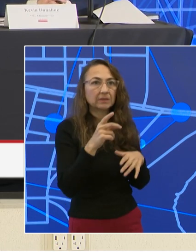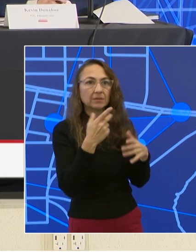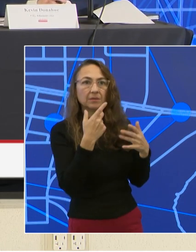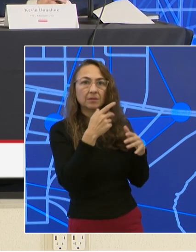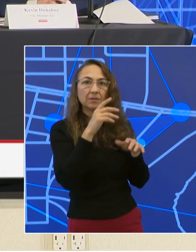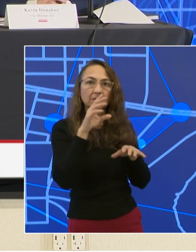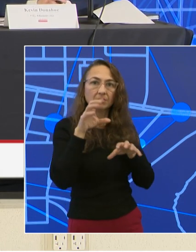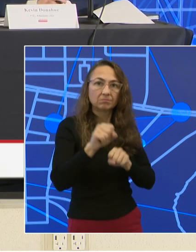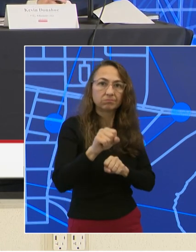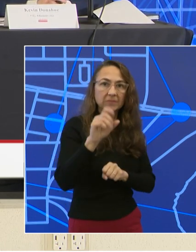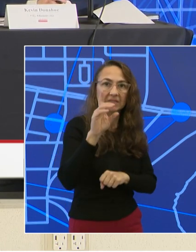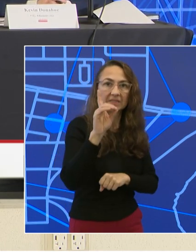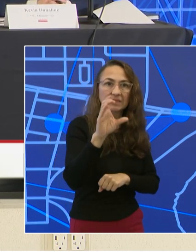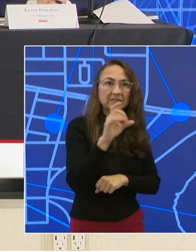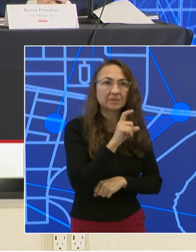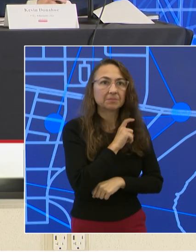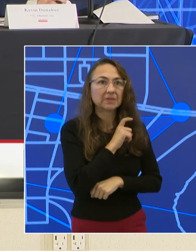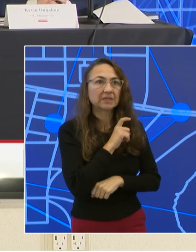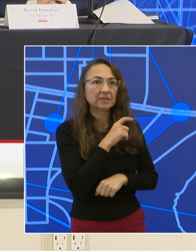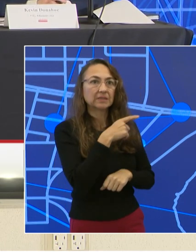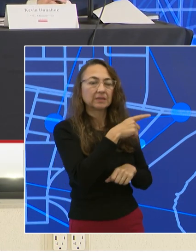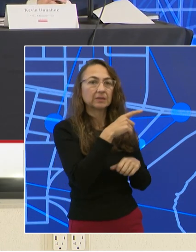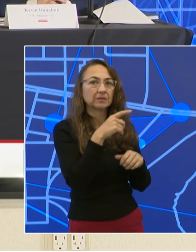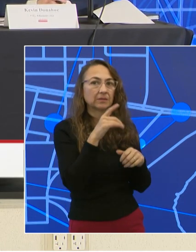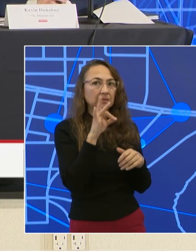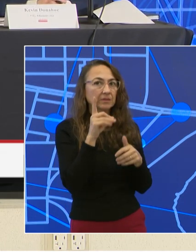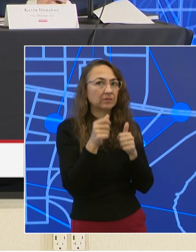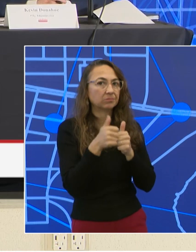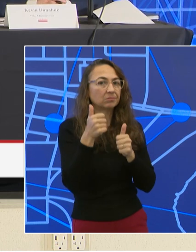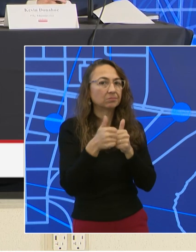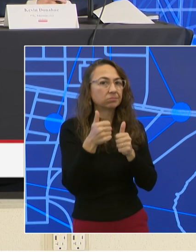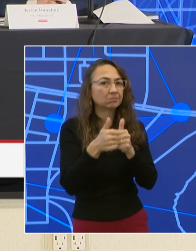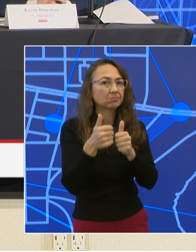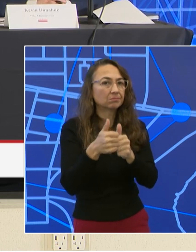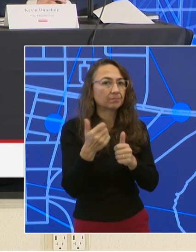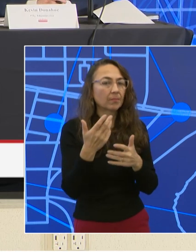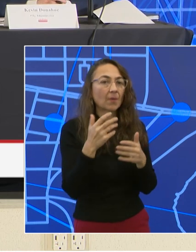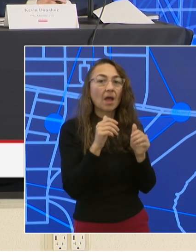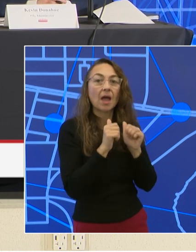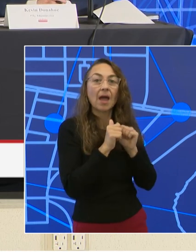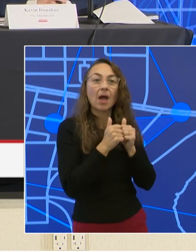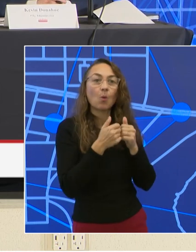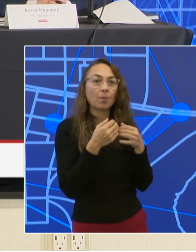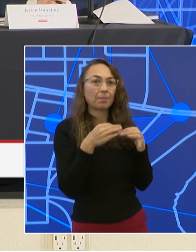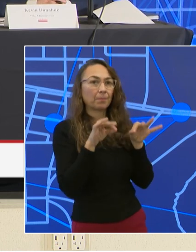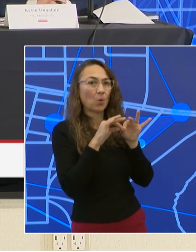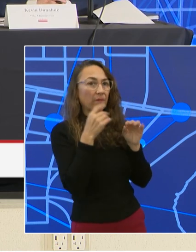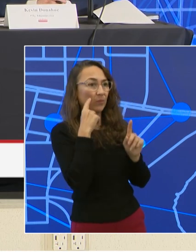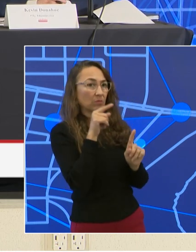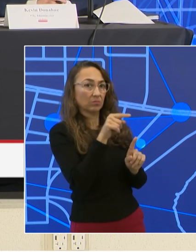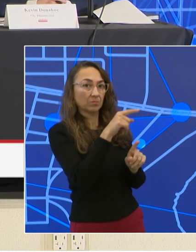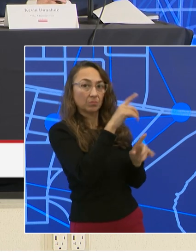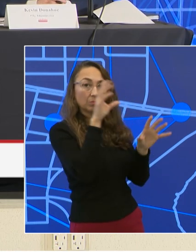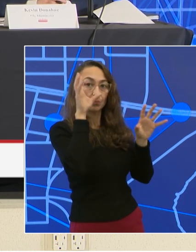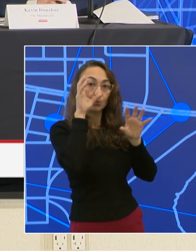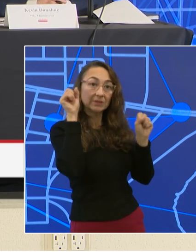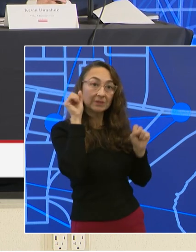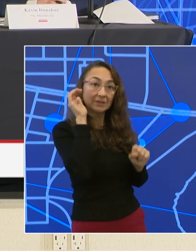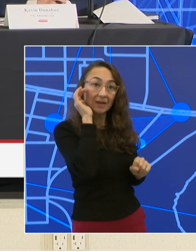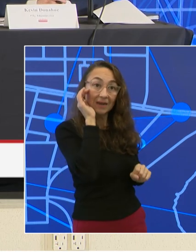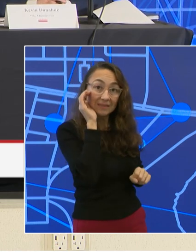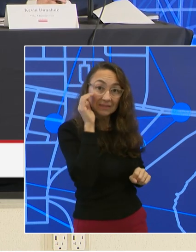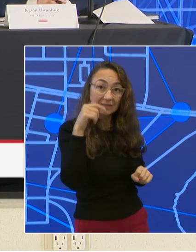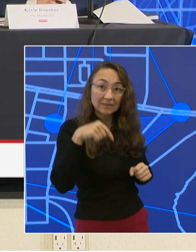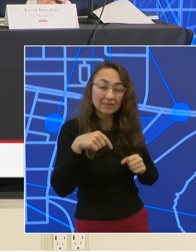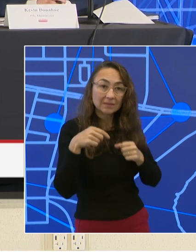important is it for you for the President-elect to hear this presentation, for the Republican members of Congress who are concerned about